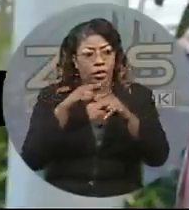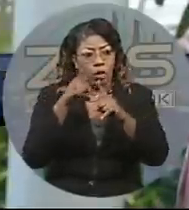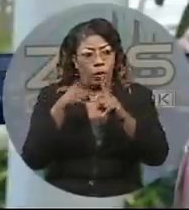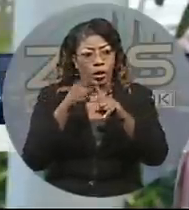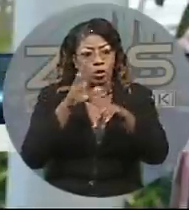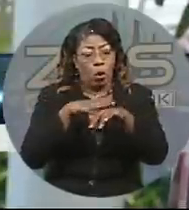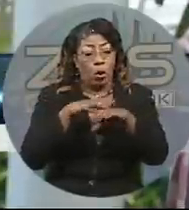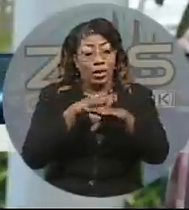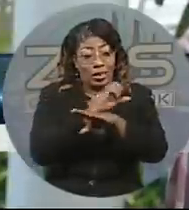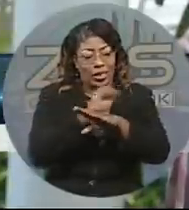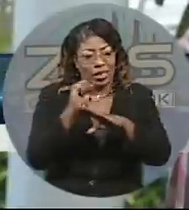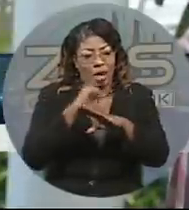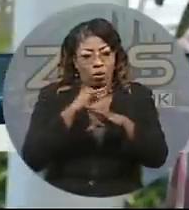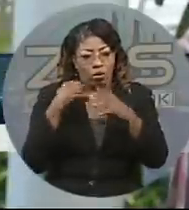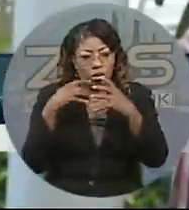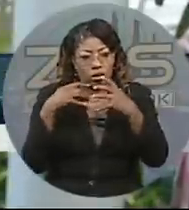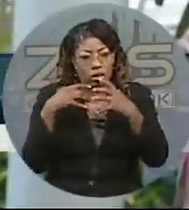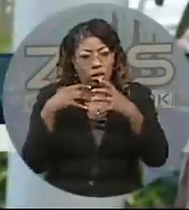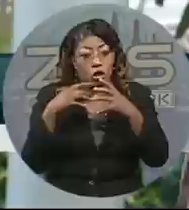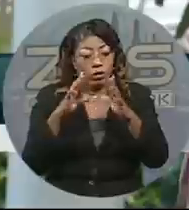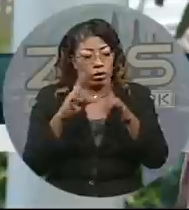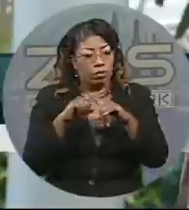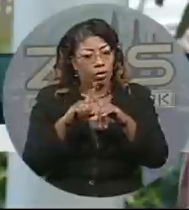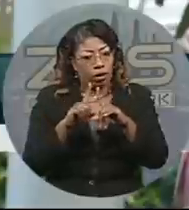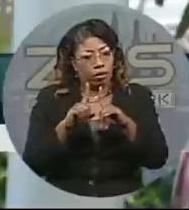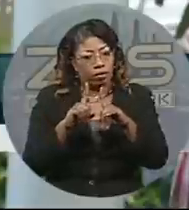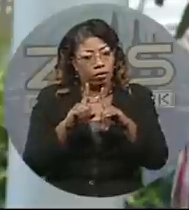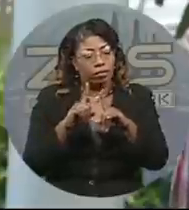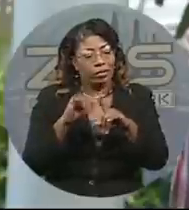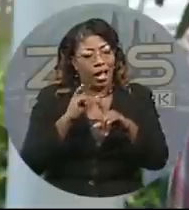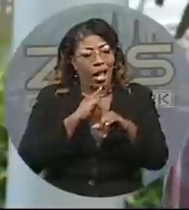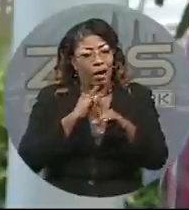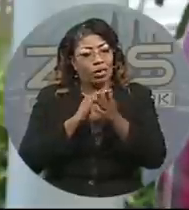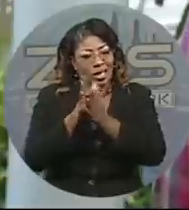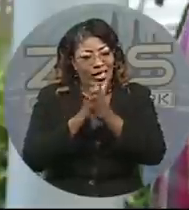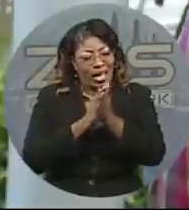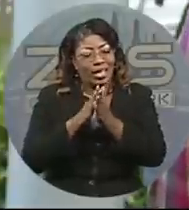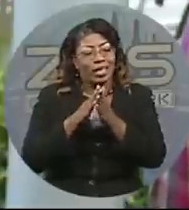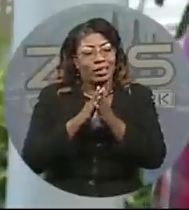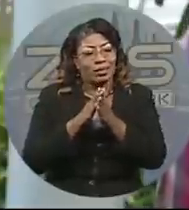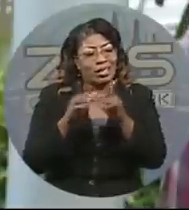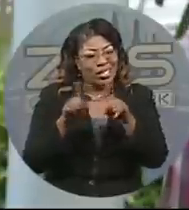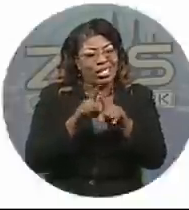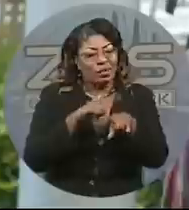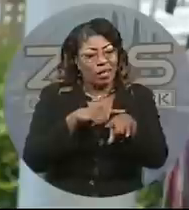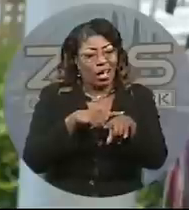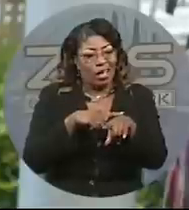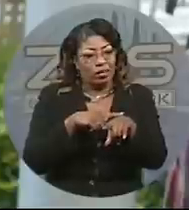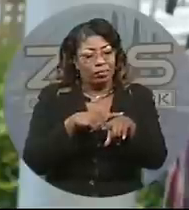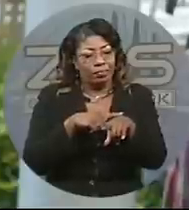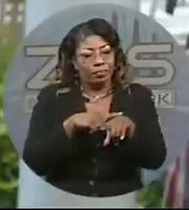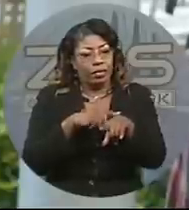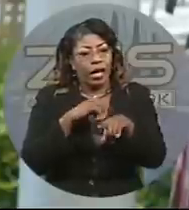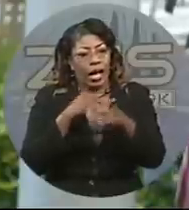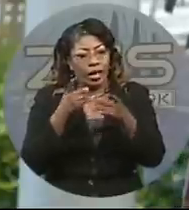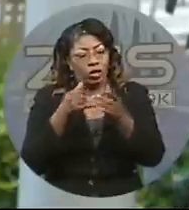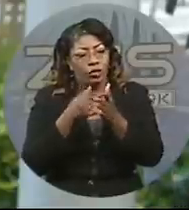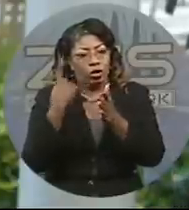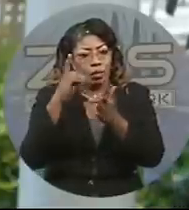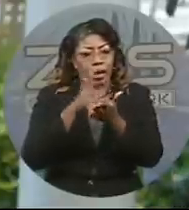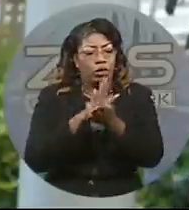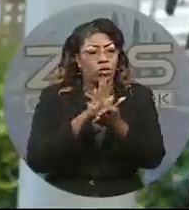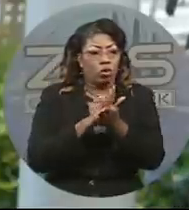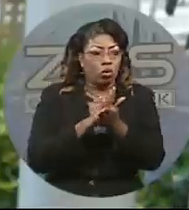was on stage, I was really nervous, but I was excited at the same time. I did it for my